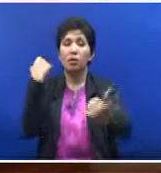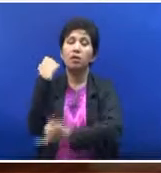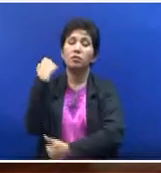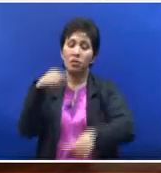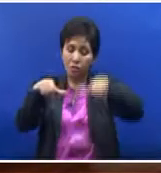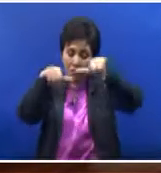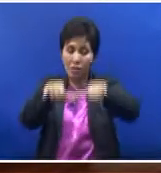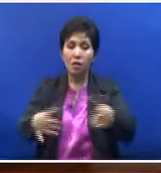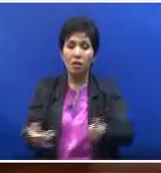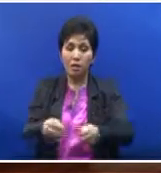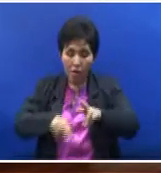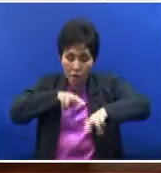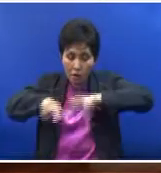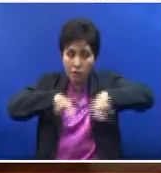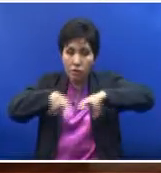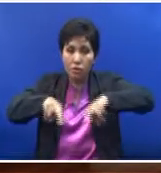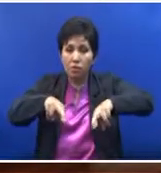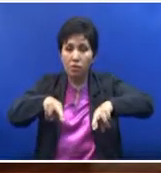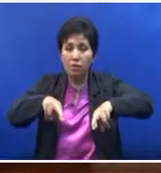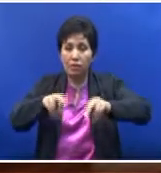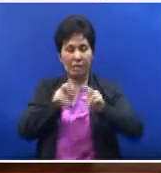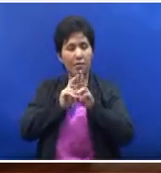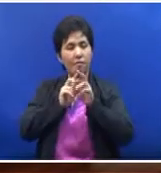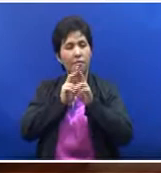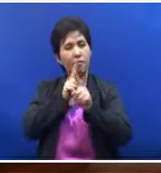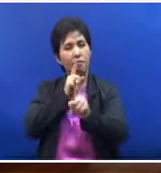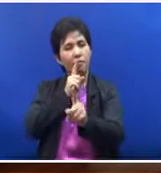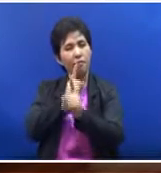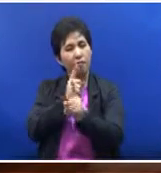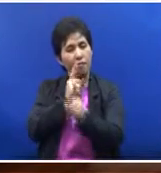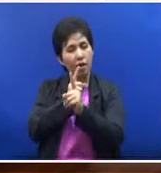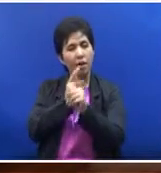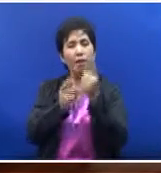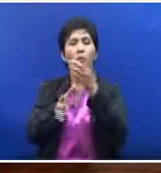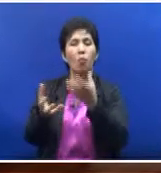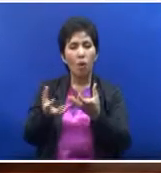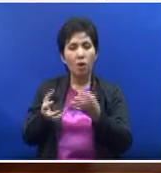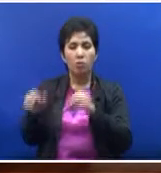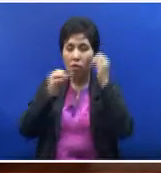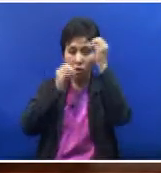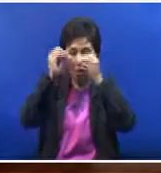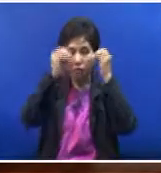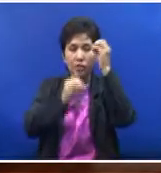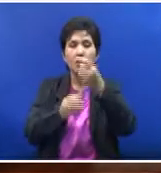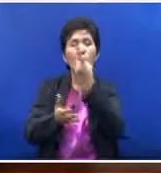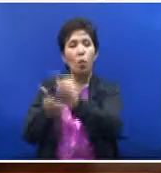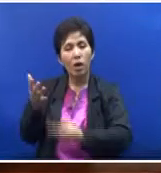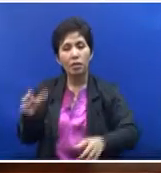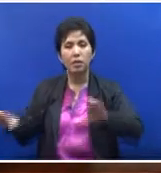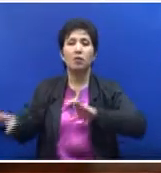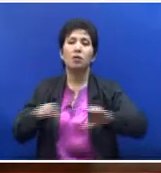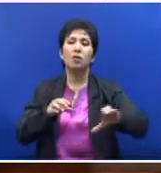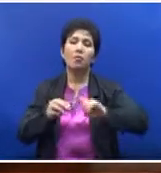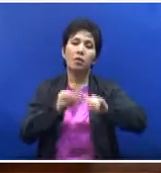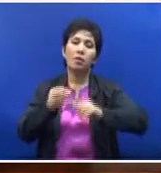stay together with the people in order to get the right information. Okay, they want to do the observations of what been done by the